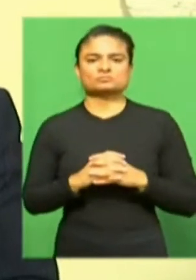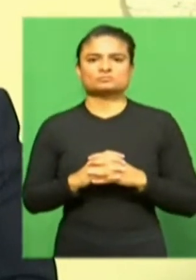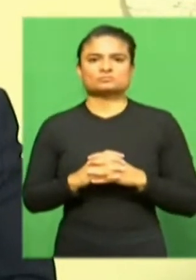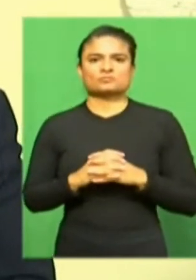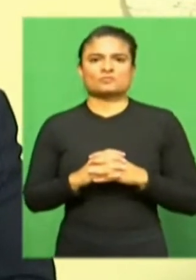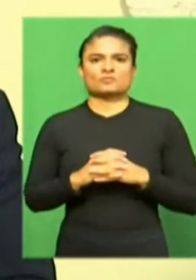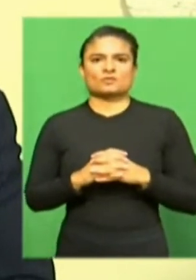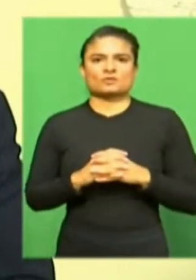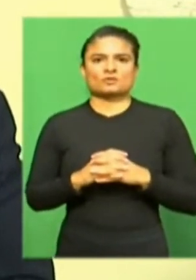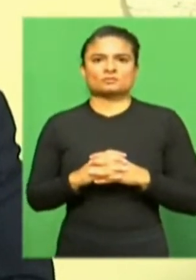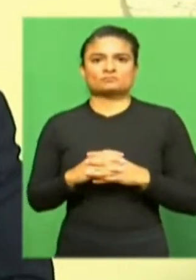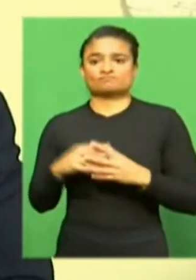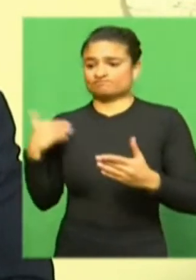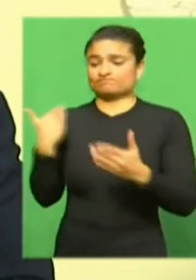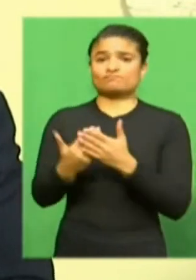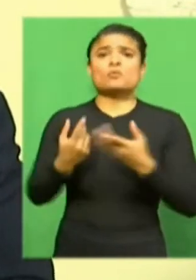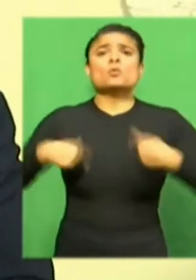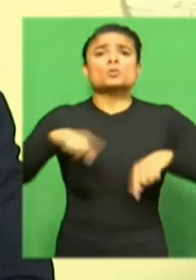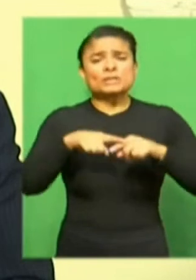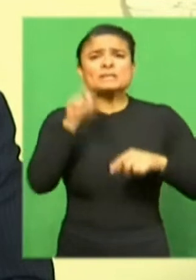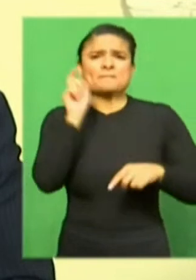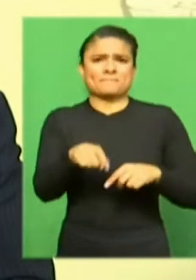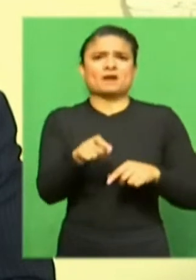reapplication, will be announced shortly.